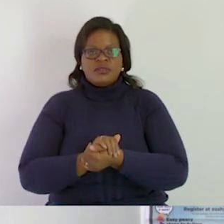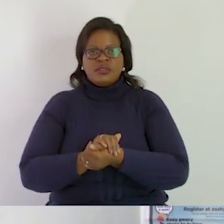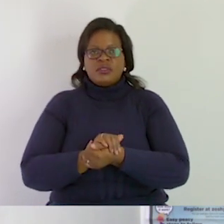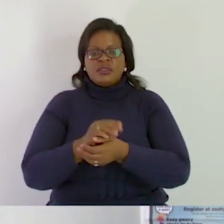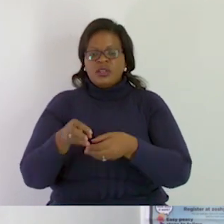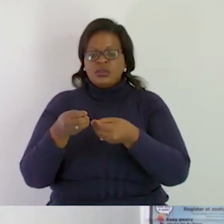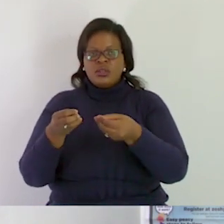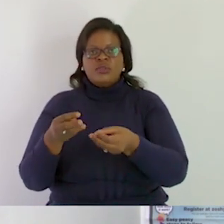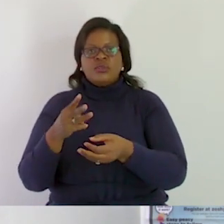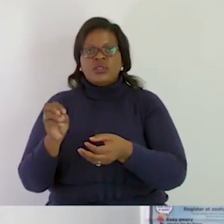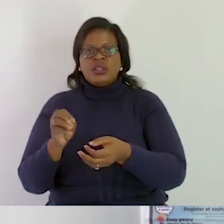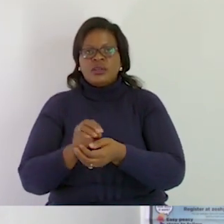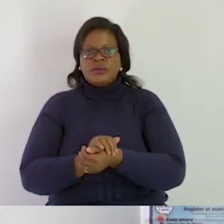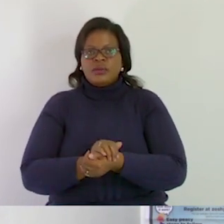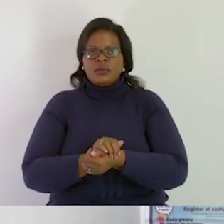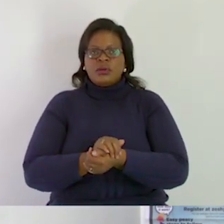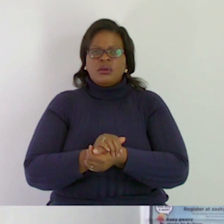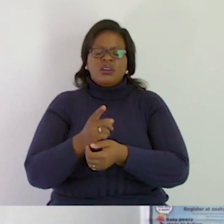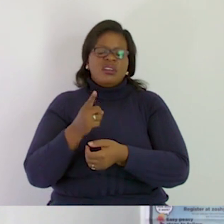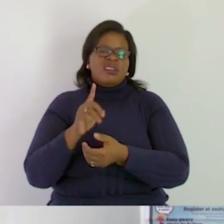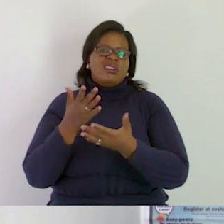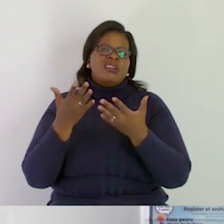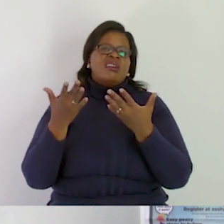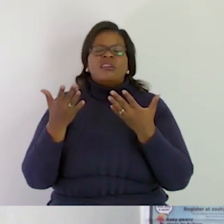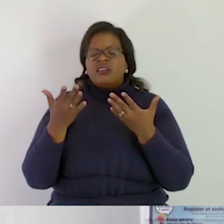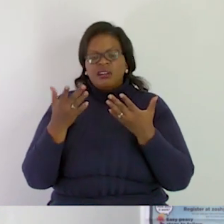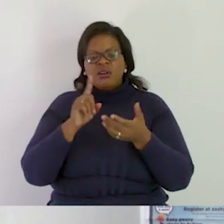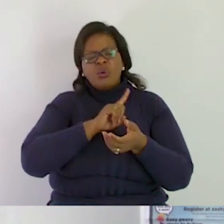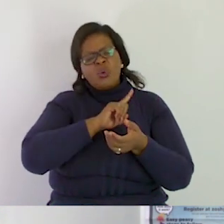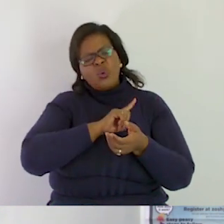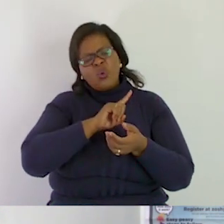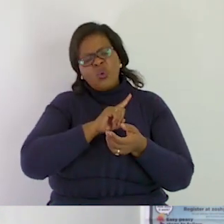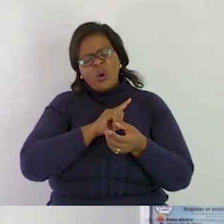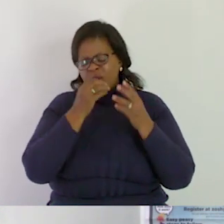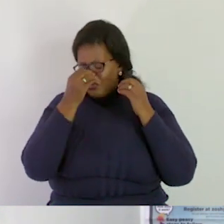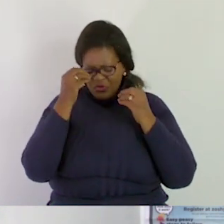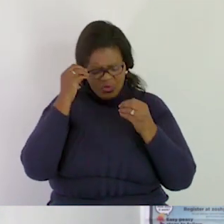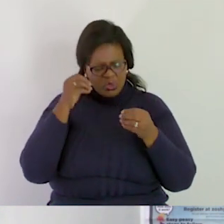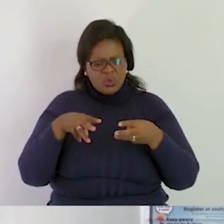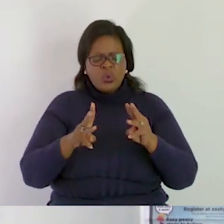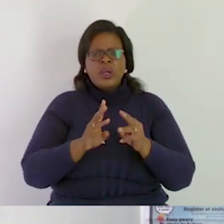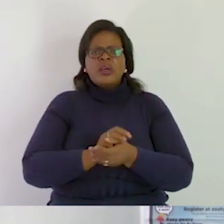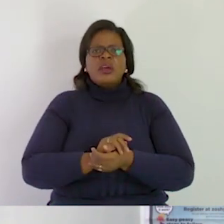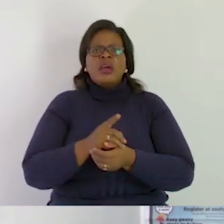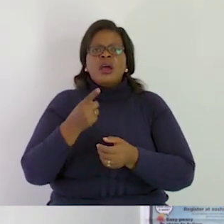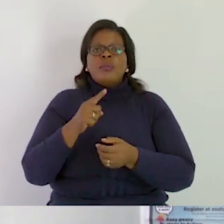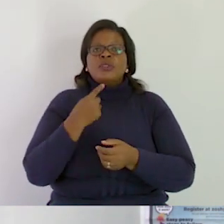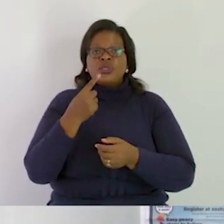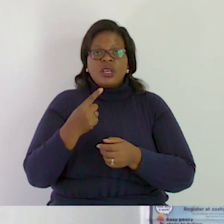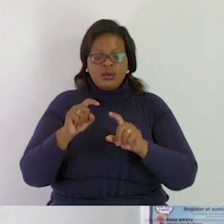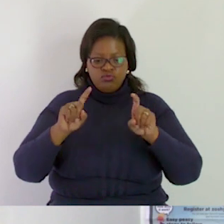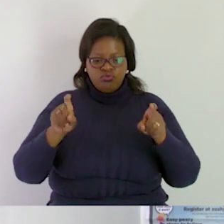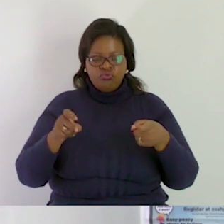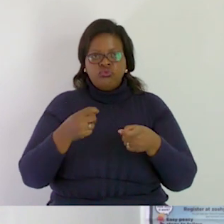give me 30. But why take so long? Why don't you just say 2 times 5 will give